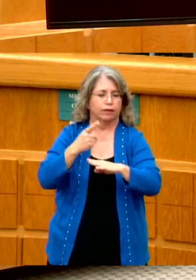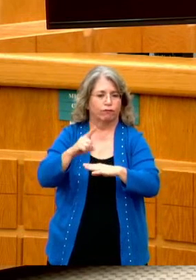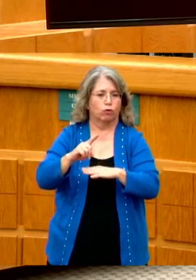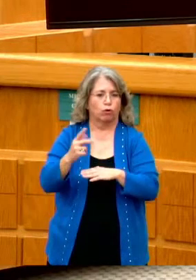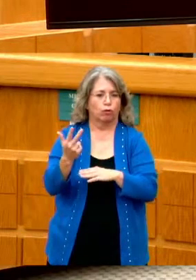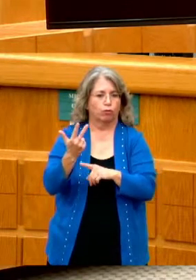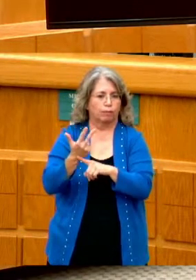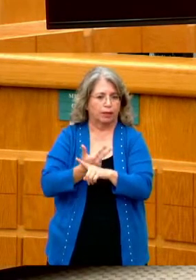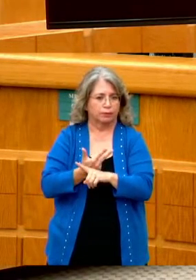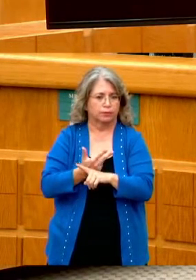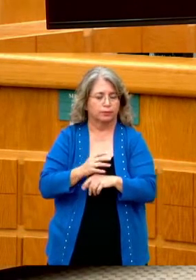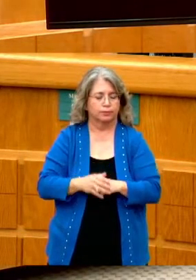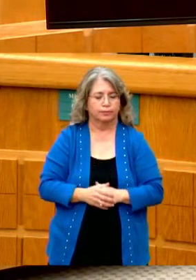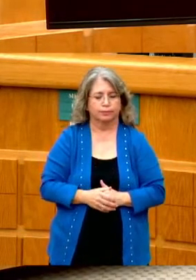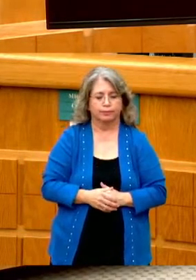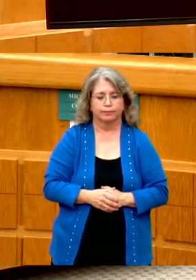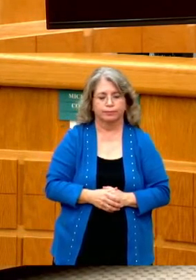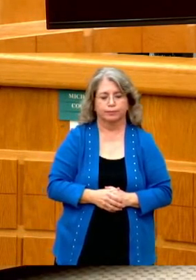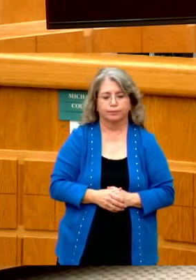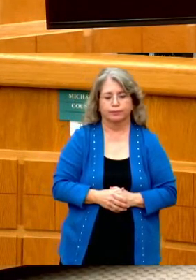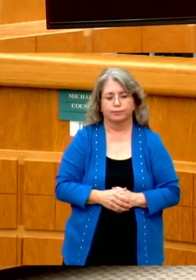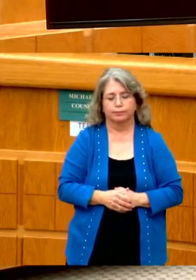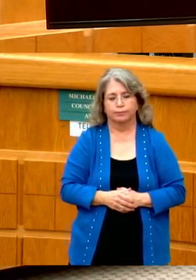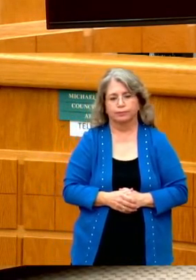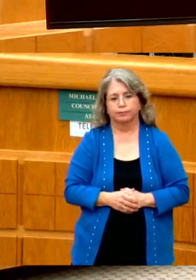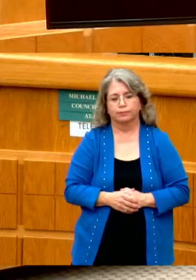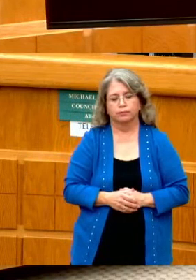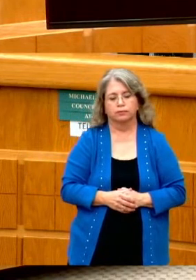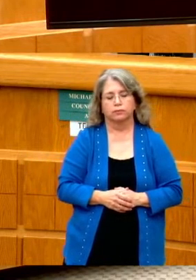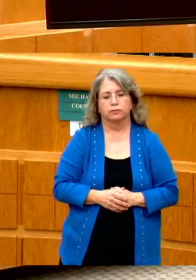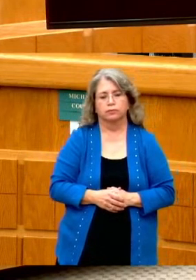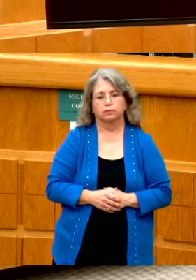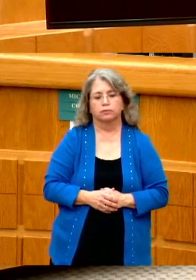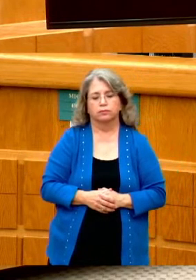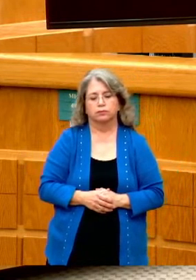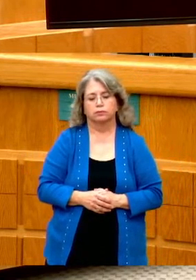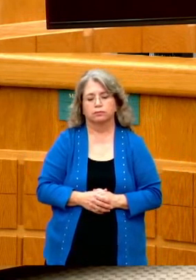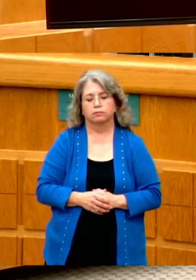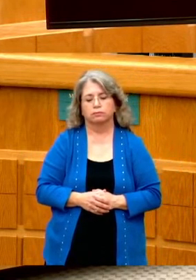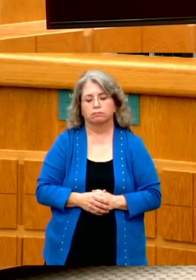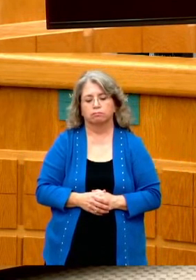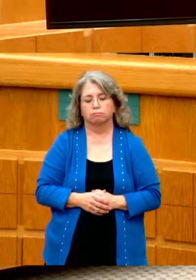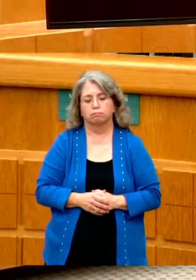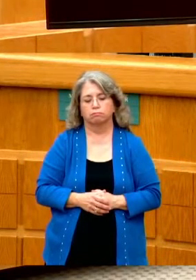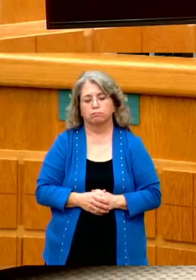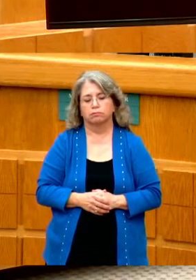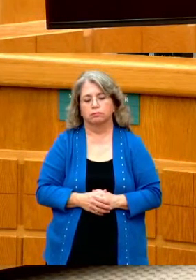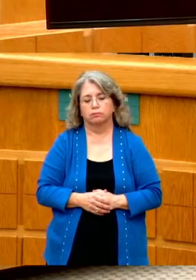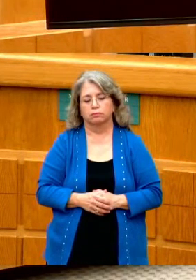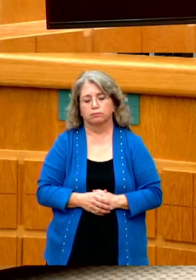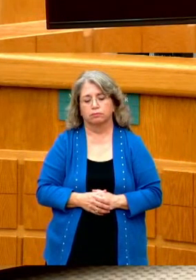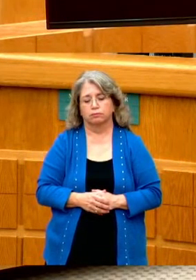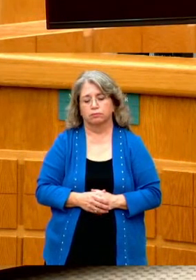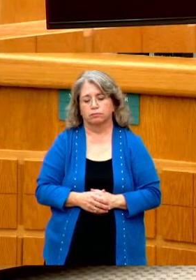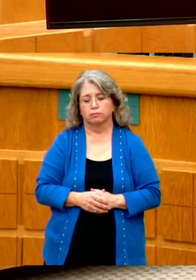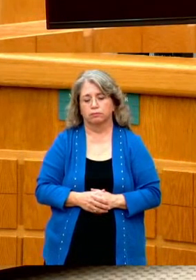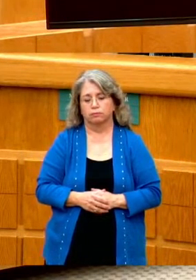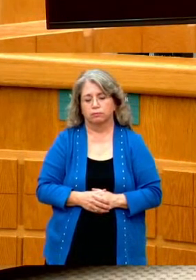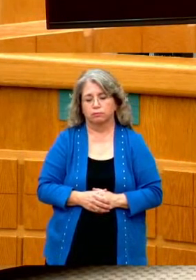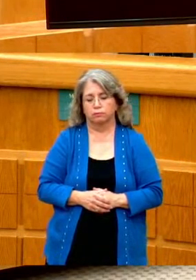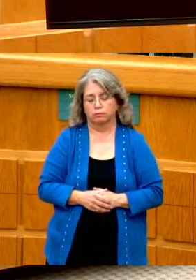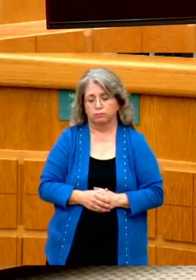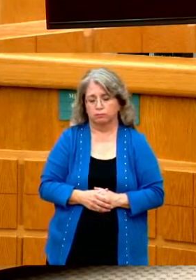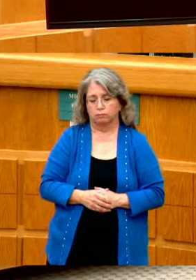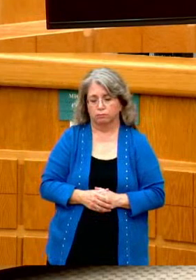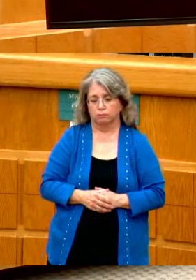recibir la vacuna COVID-19 si ya tenía coronavirus? Sí, aún puede recibir la vacuna. Sin embargo, puede esperar hasta 3 meses después de que le